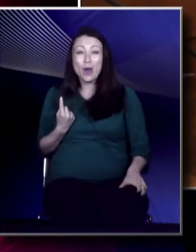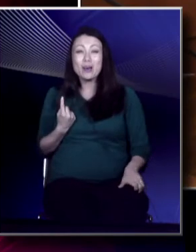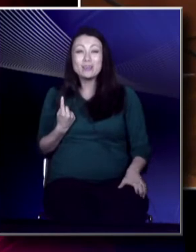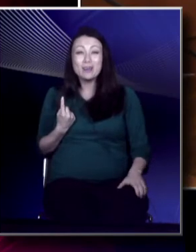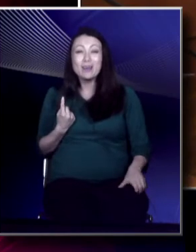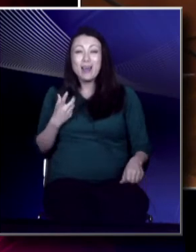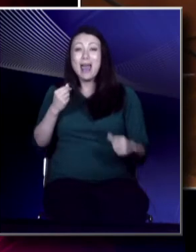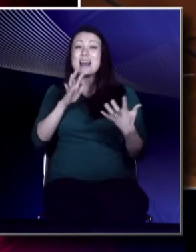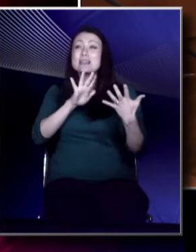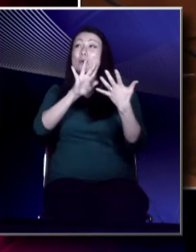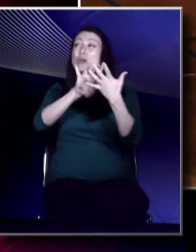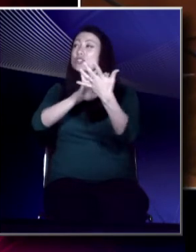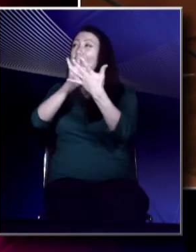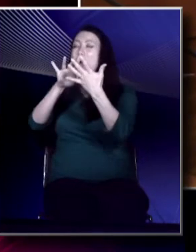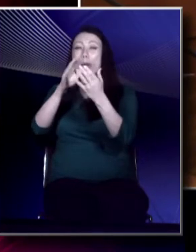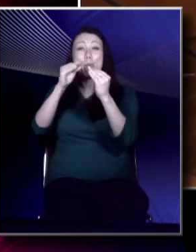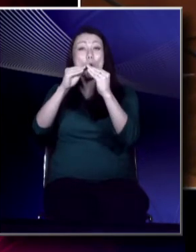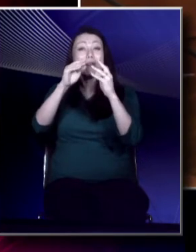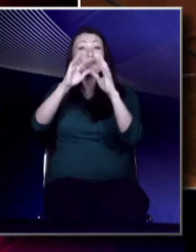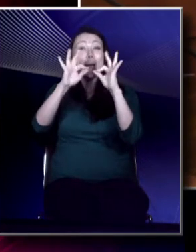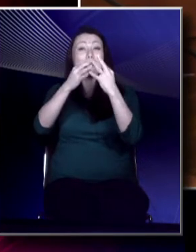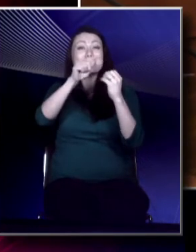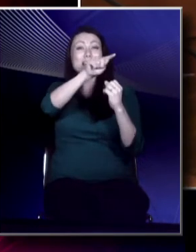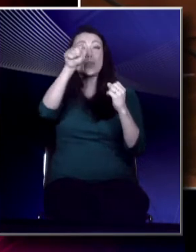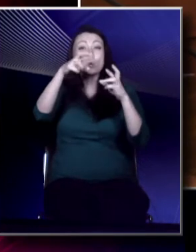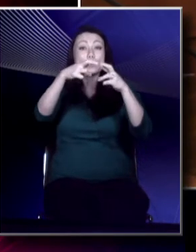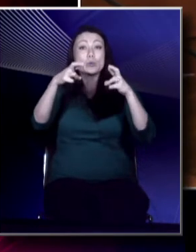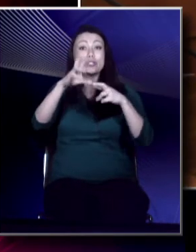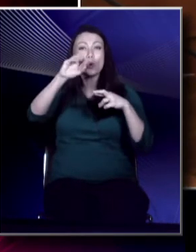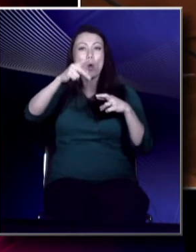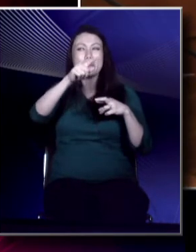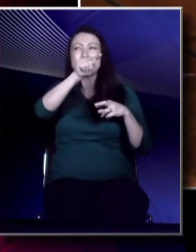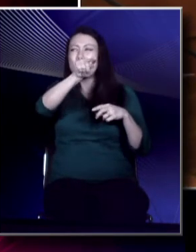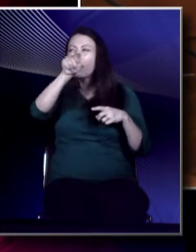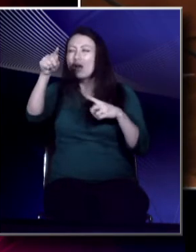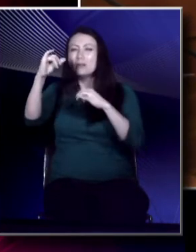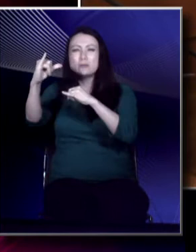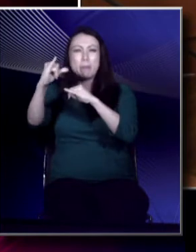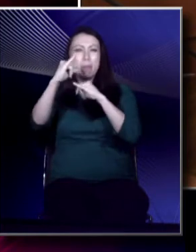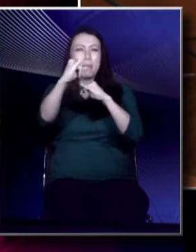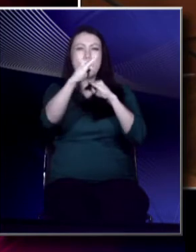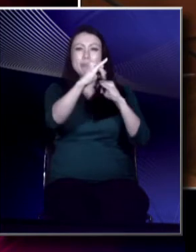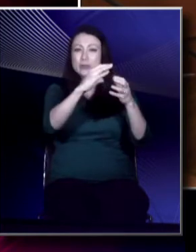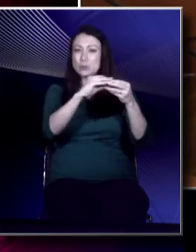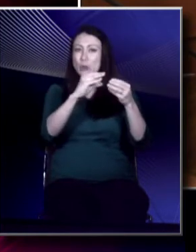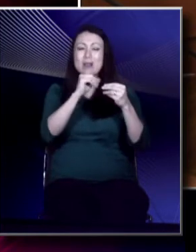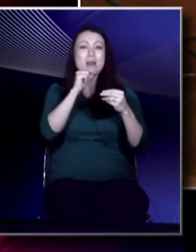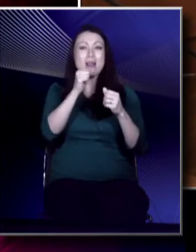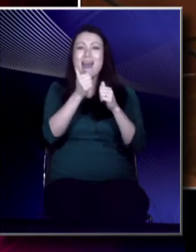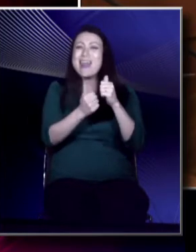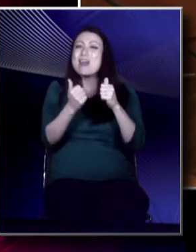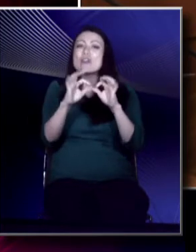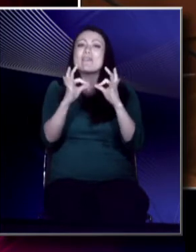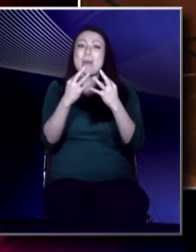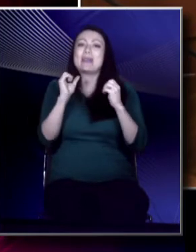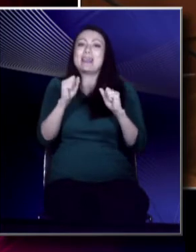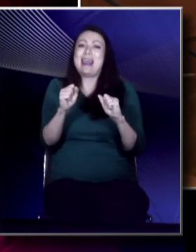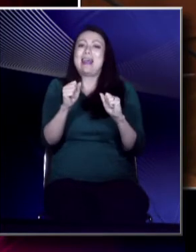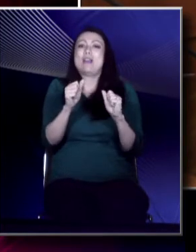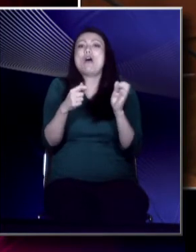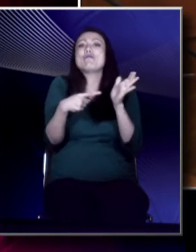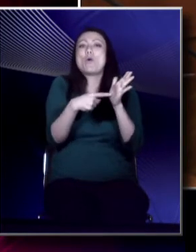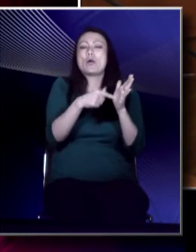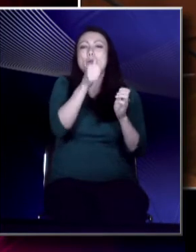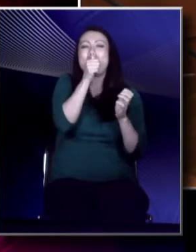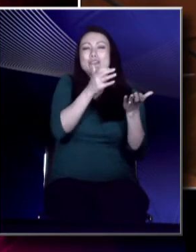reach out, more families serviced in regional cooperatives share an eerily similar story. Not every family can afford the private services we've paid for this